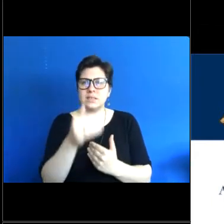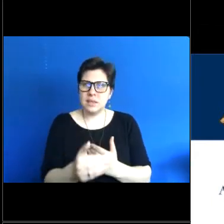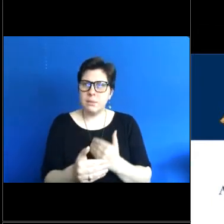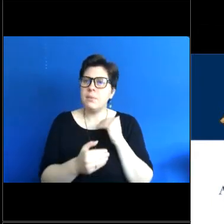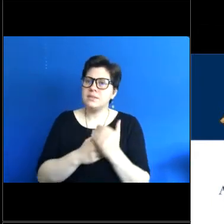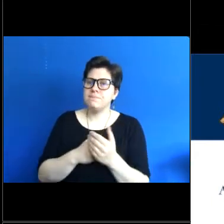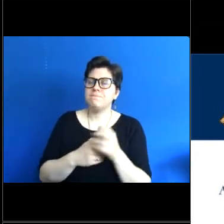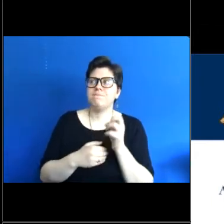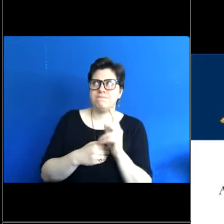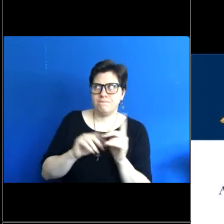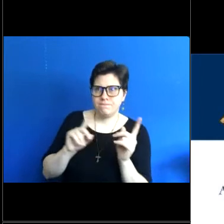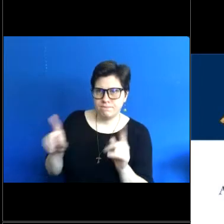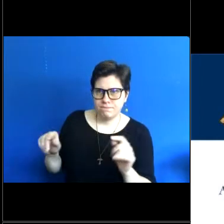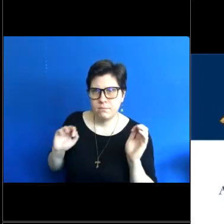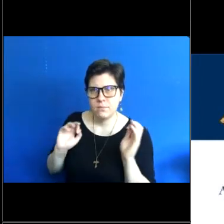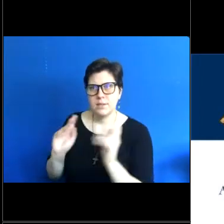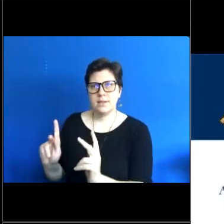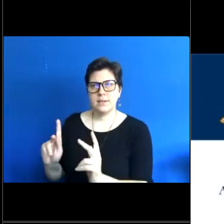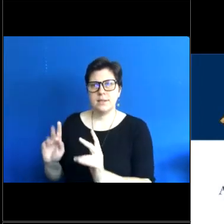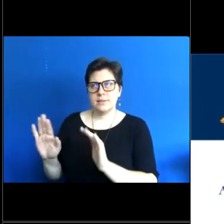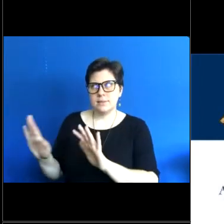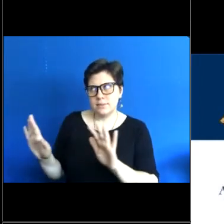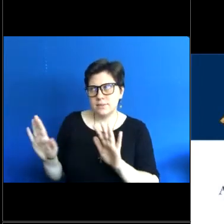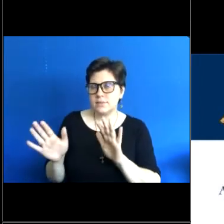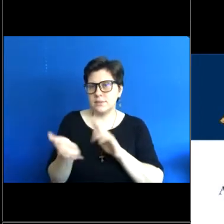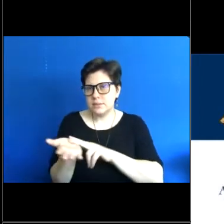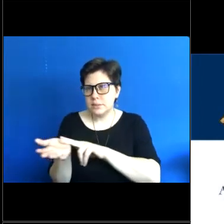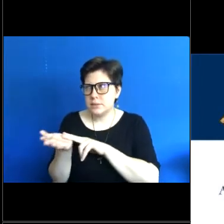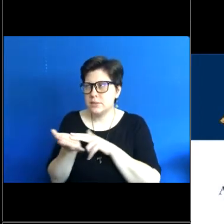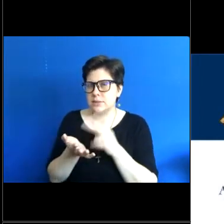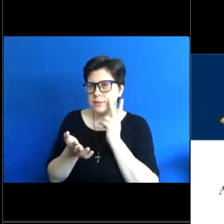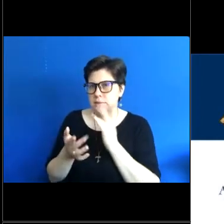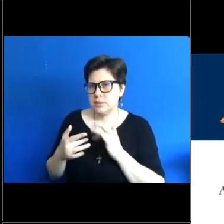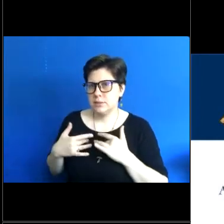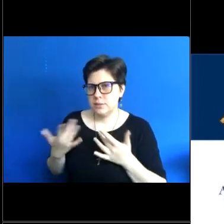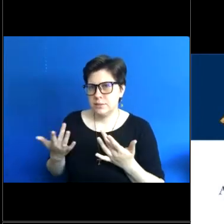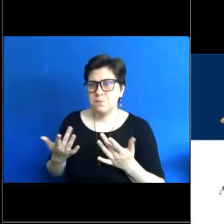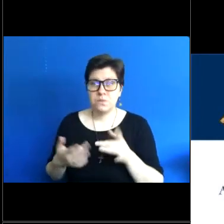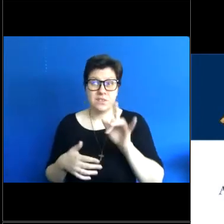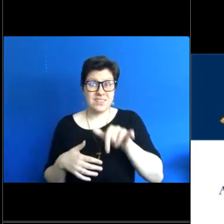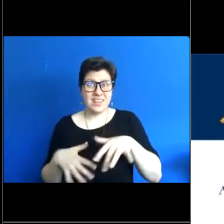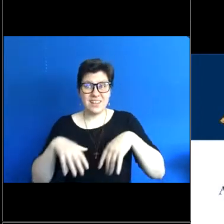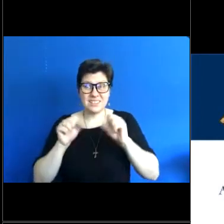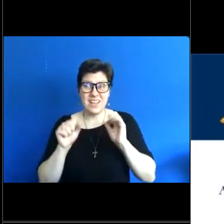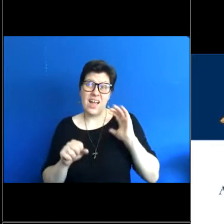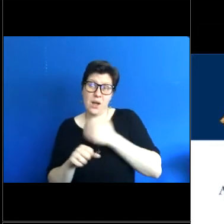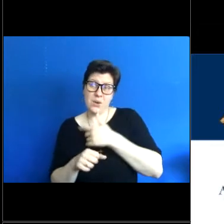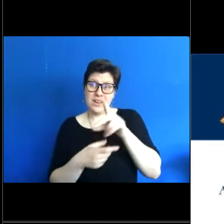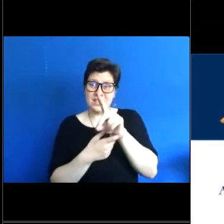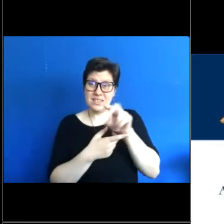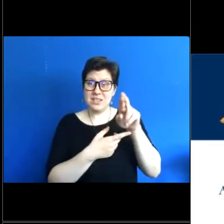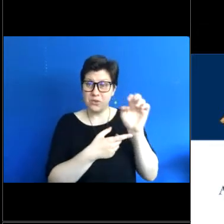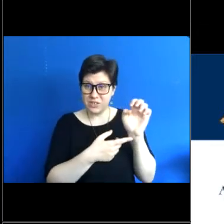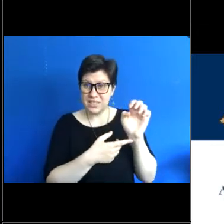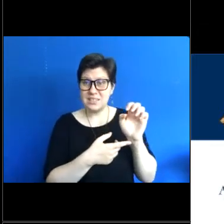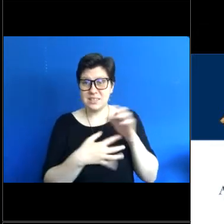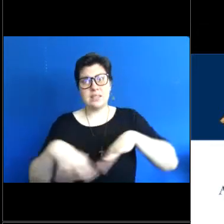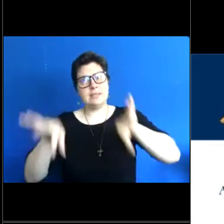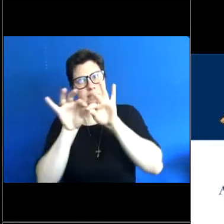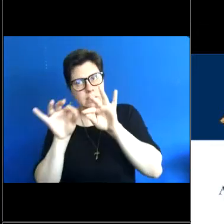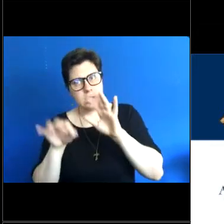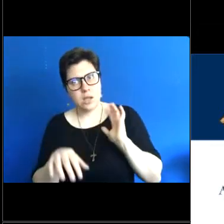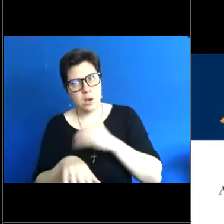family started to return, and now this is when it takes our DREs, who are so key in our parishes.